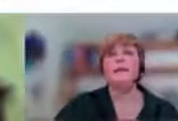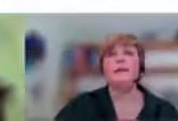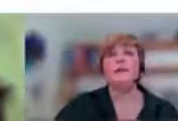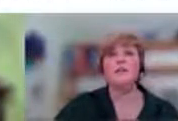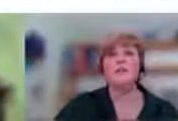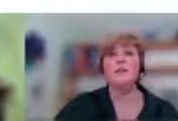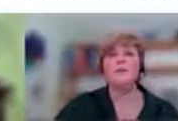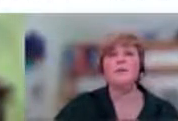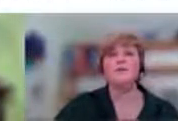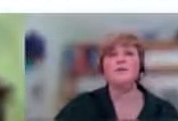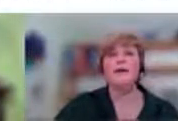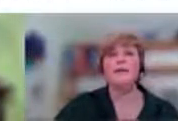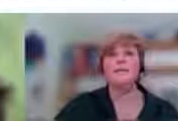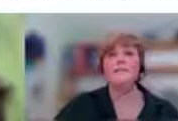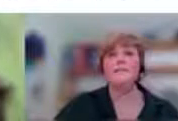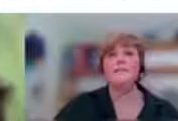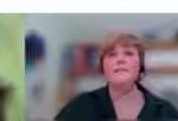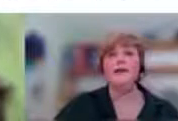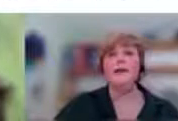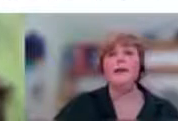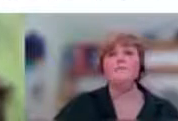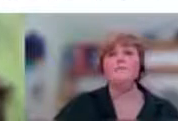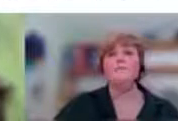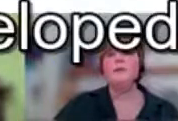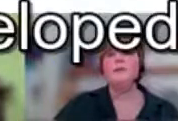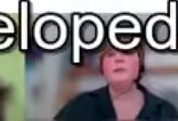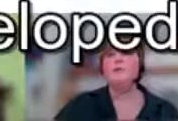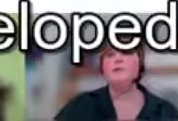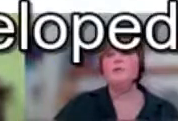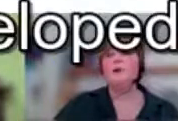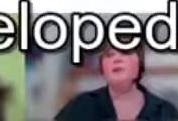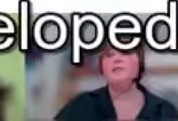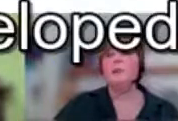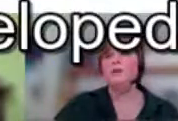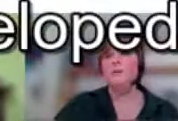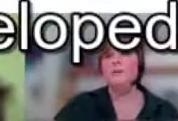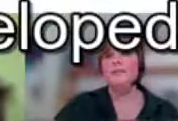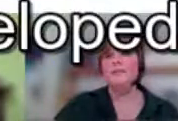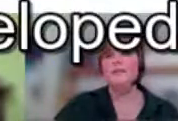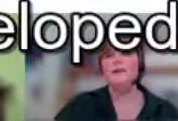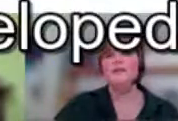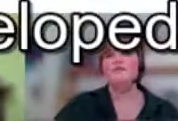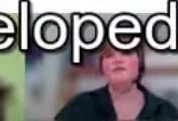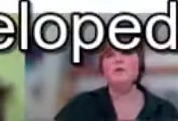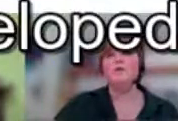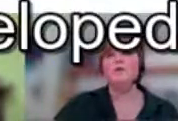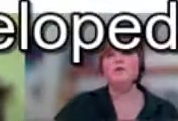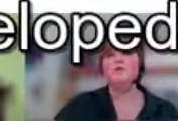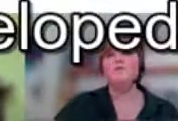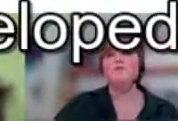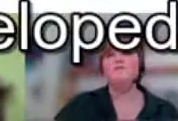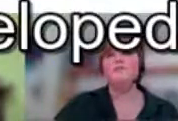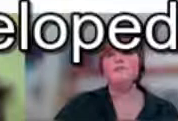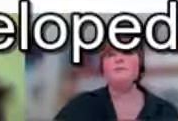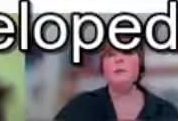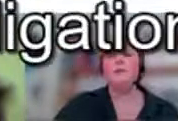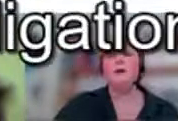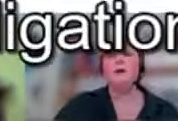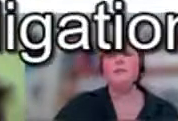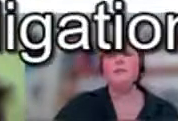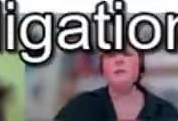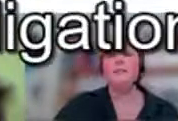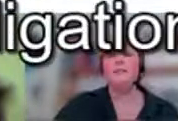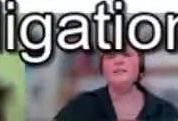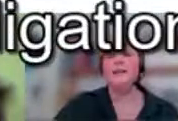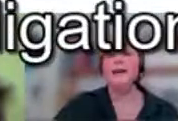environmental mitigation commitments we have made. If permission to build the new road is granted to us, the control documents would be developed further